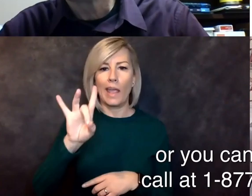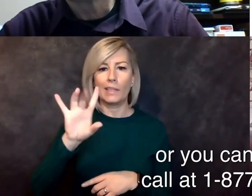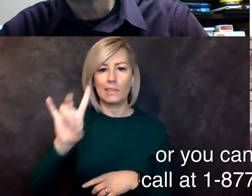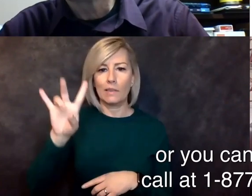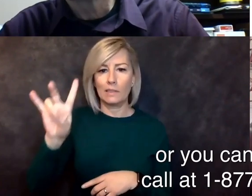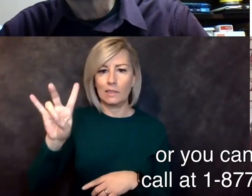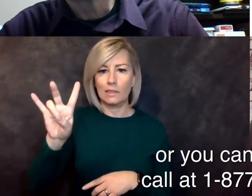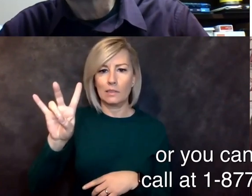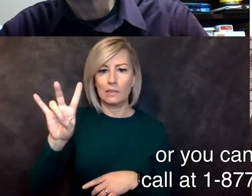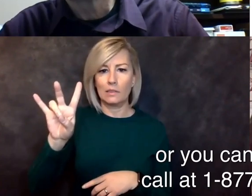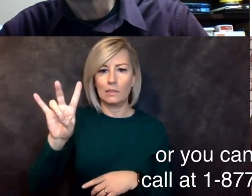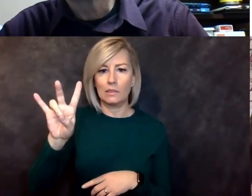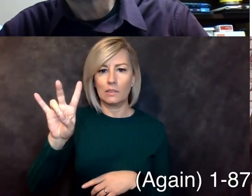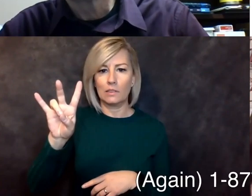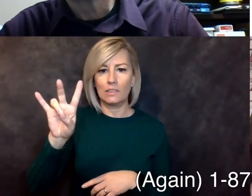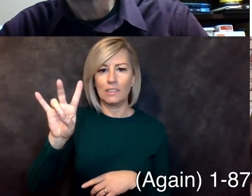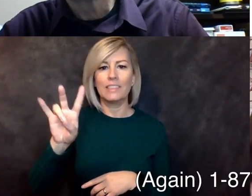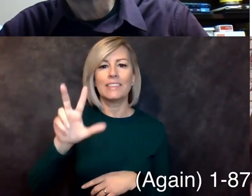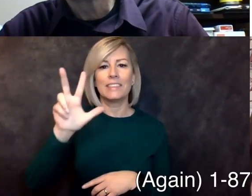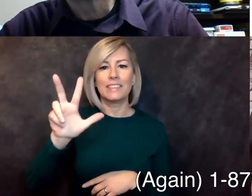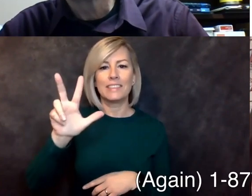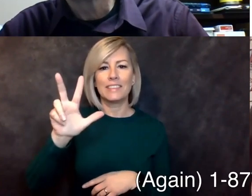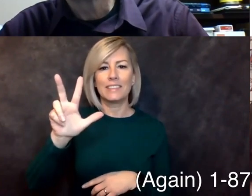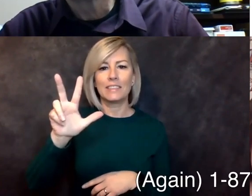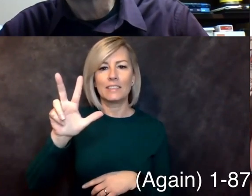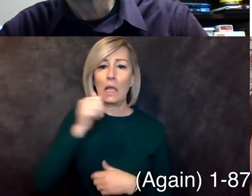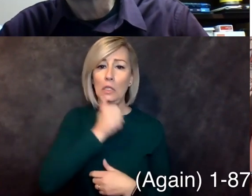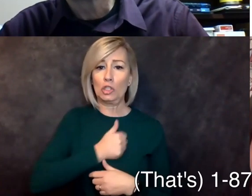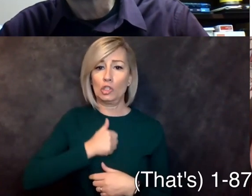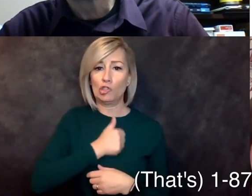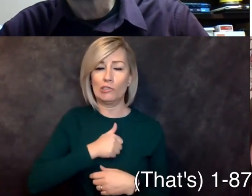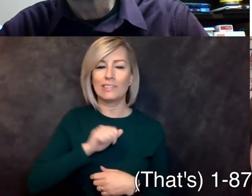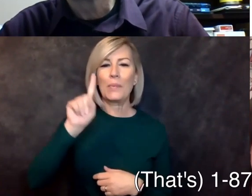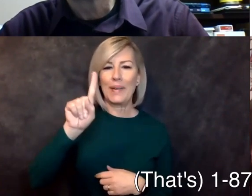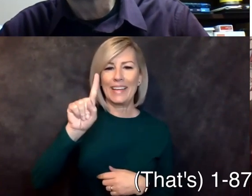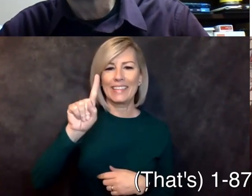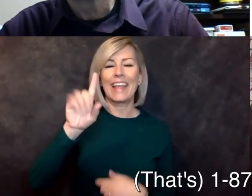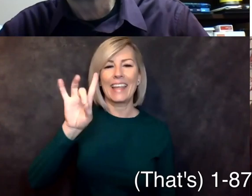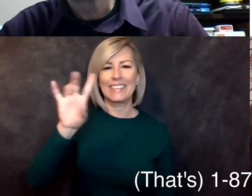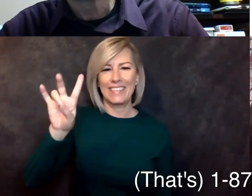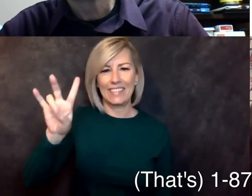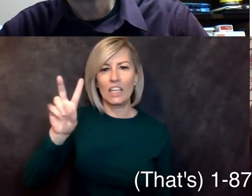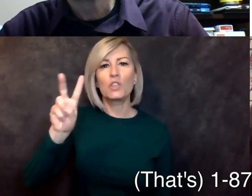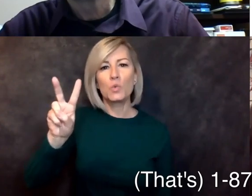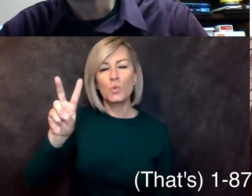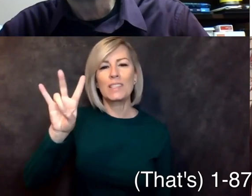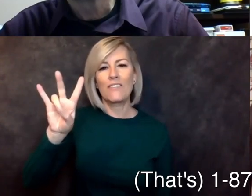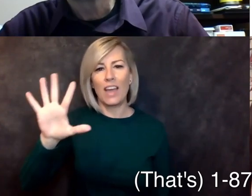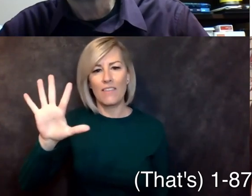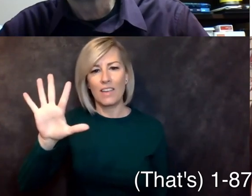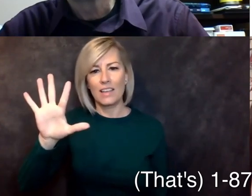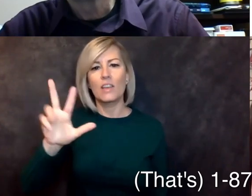-275